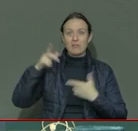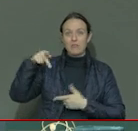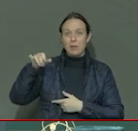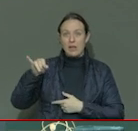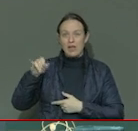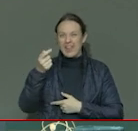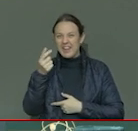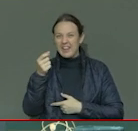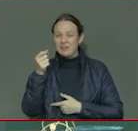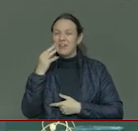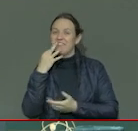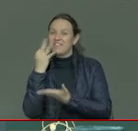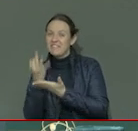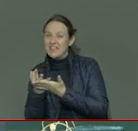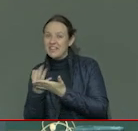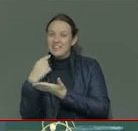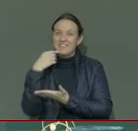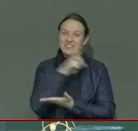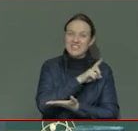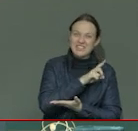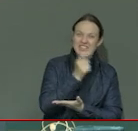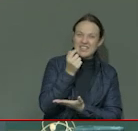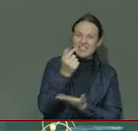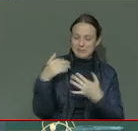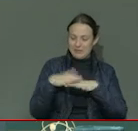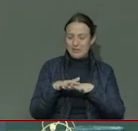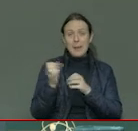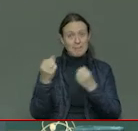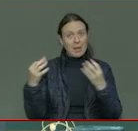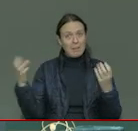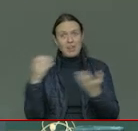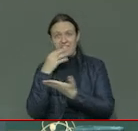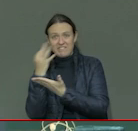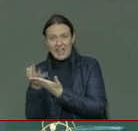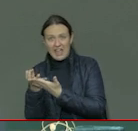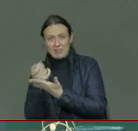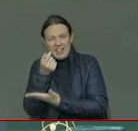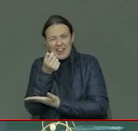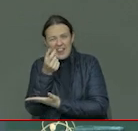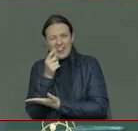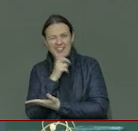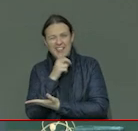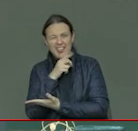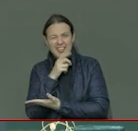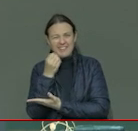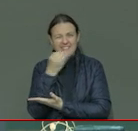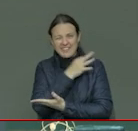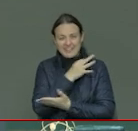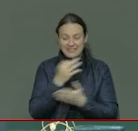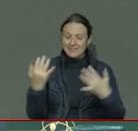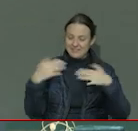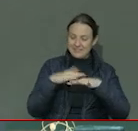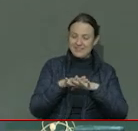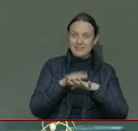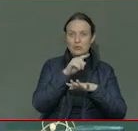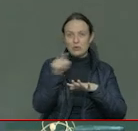fiction. So Patel, he throws in lots of fact, but there's also fiction in there. So we start to believe